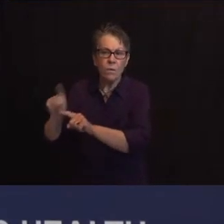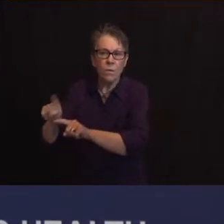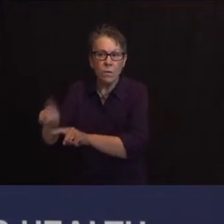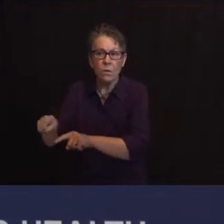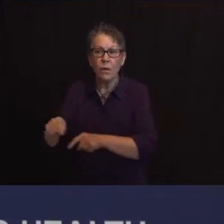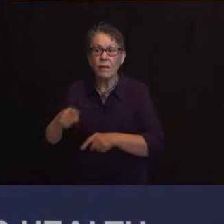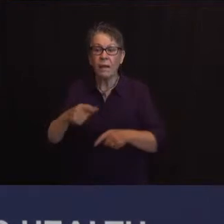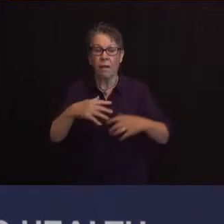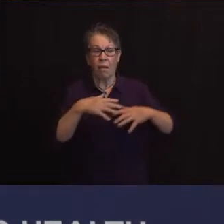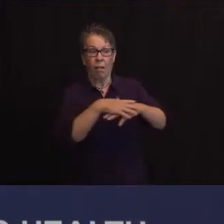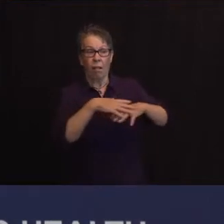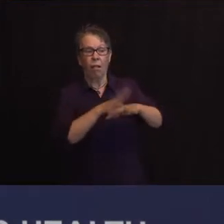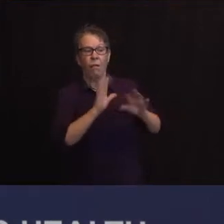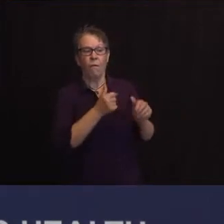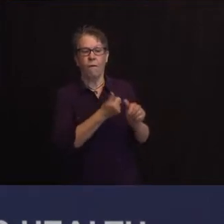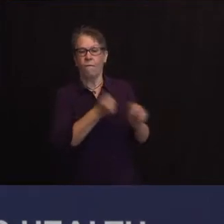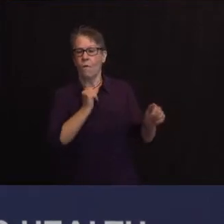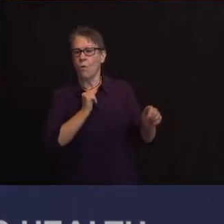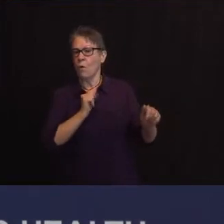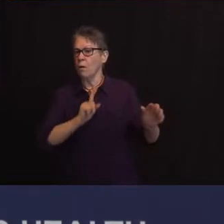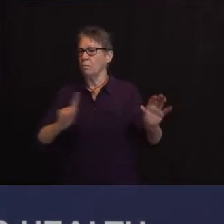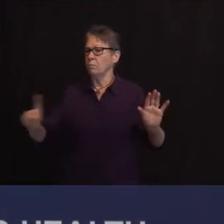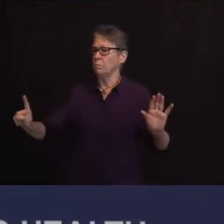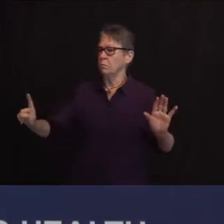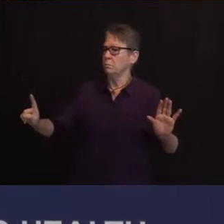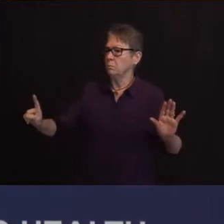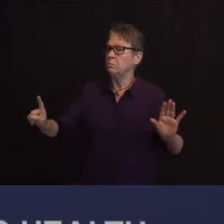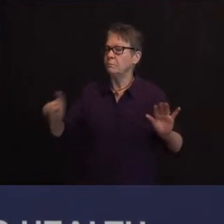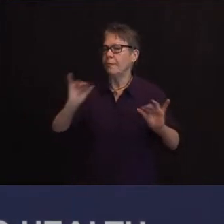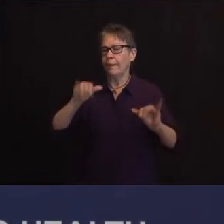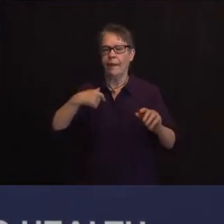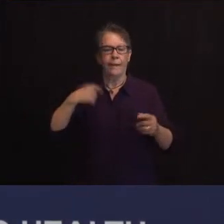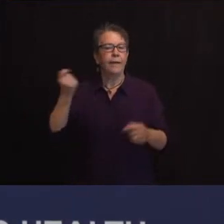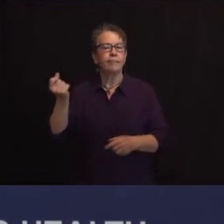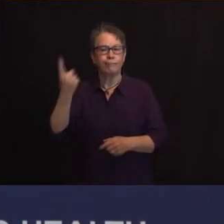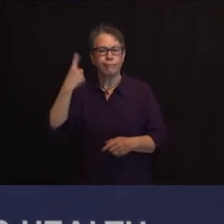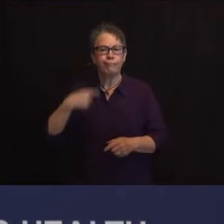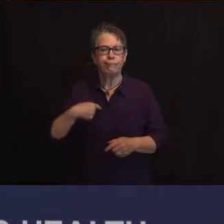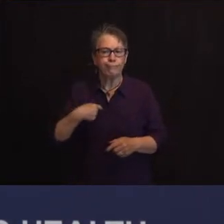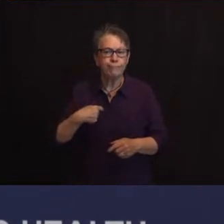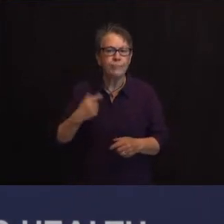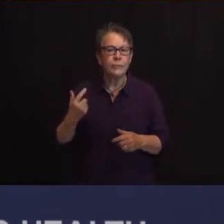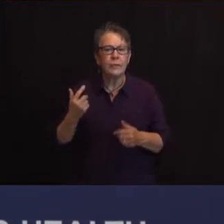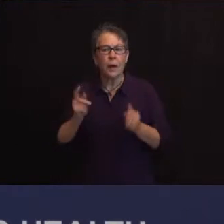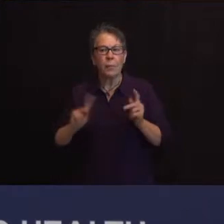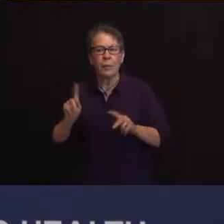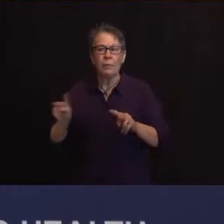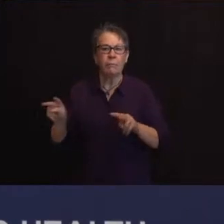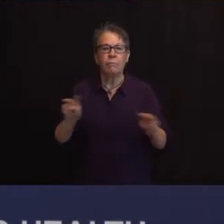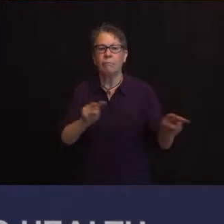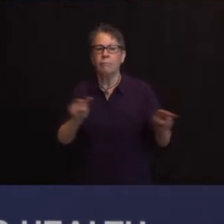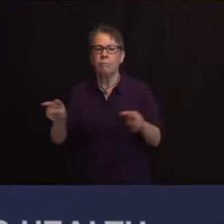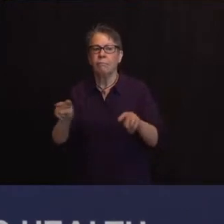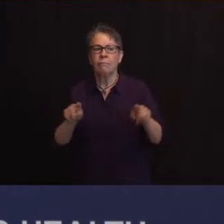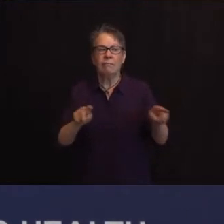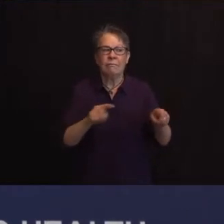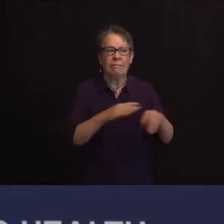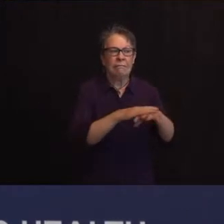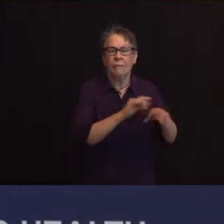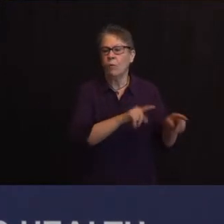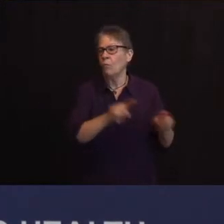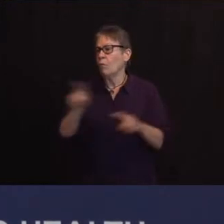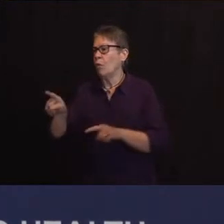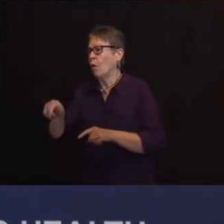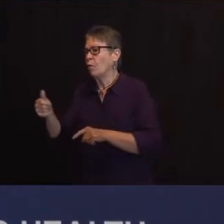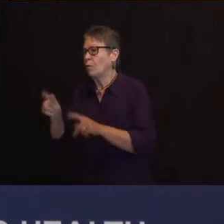isn't. And I think people really get it. People are smart. They understand that this thing is easily transmissible. And so if